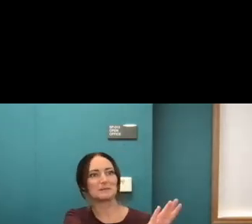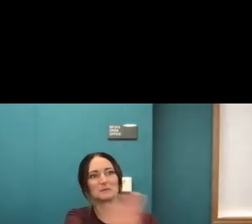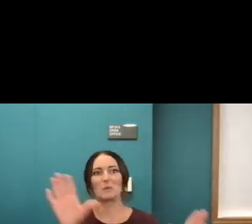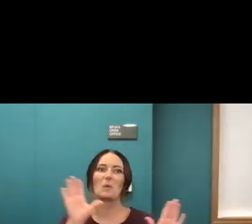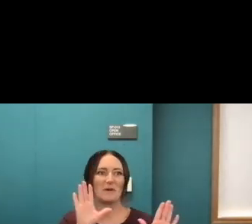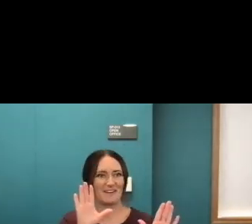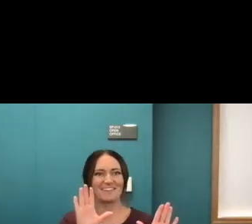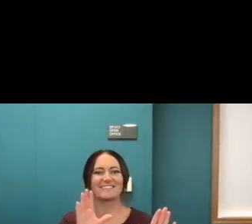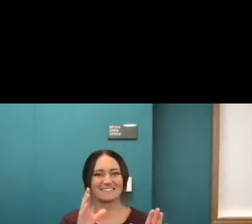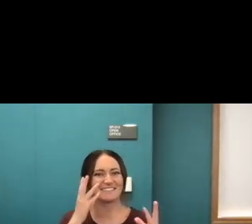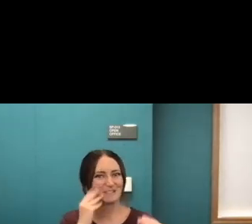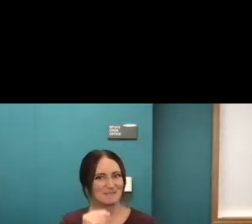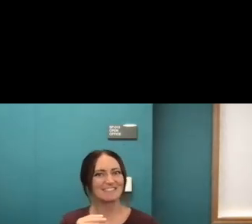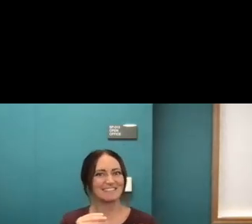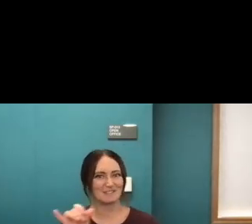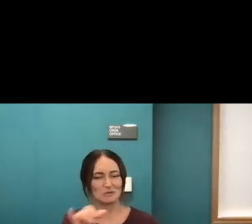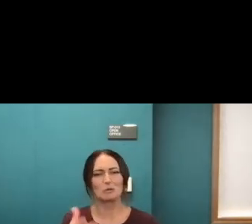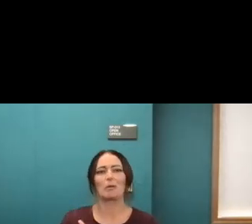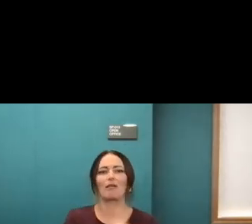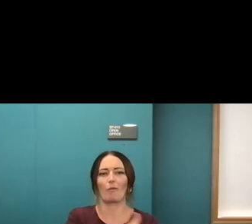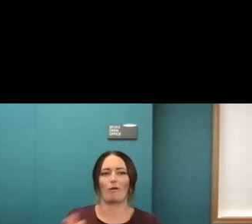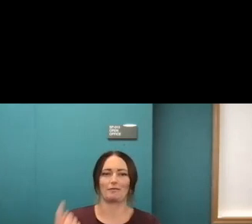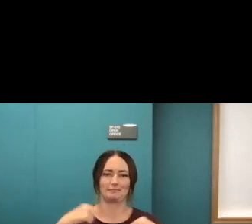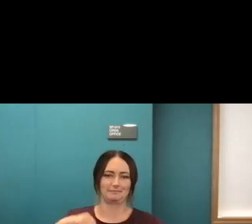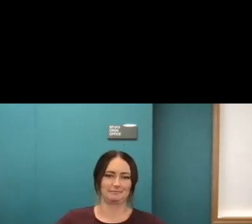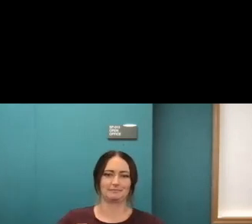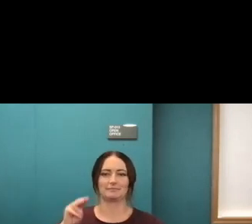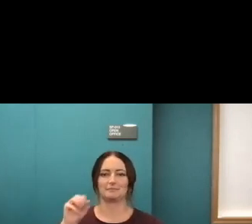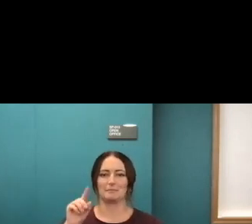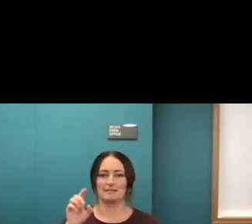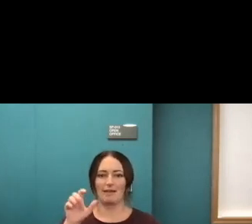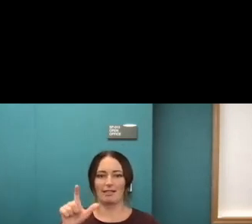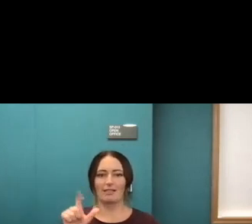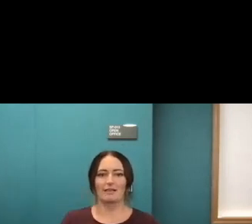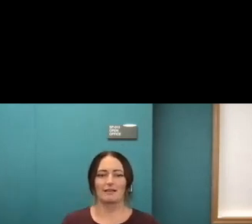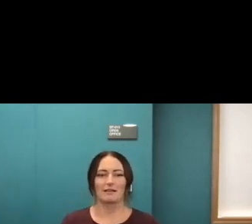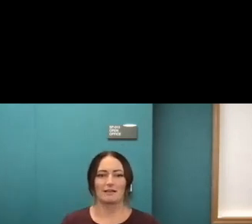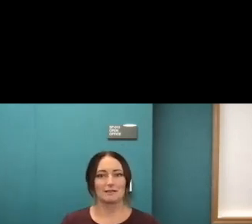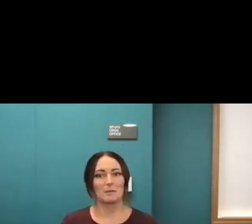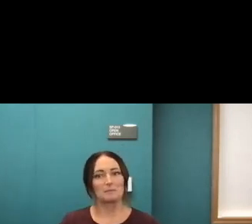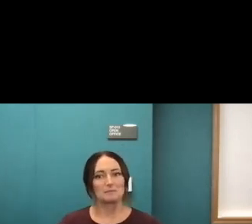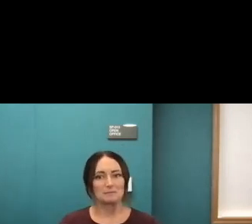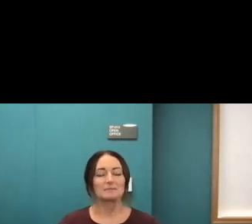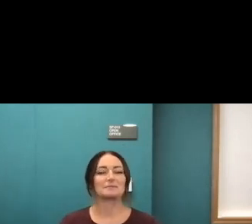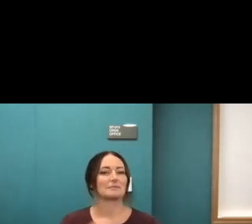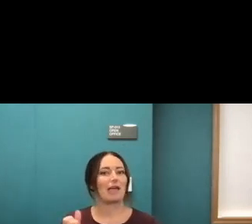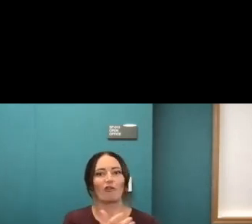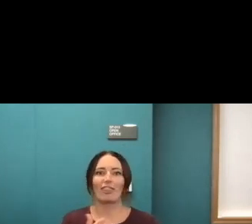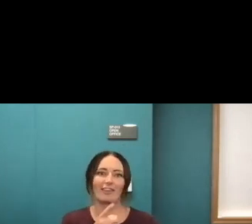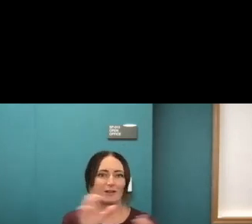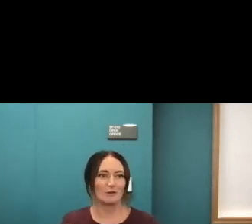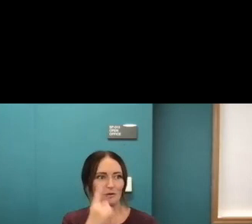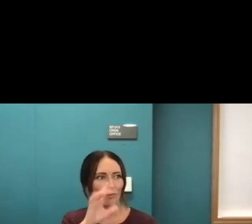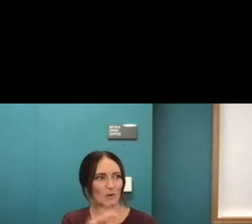years before coming to Medell. So I appreciate all that you do for your students. And then I was able to